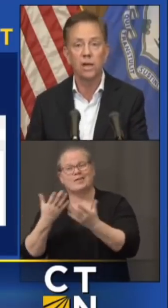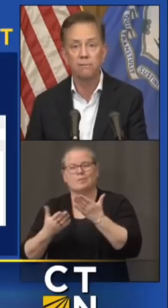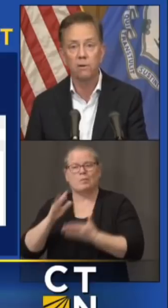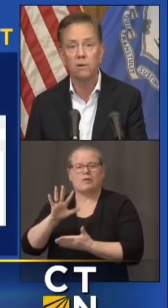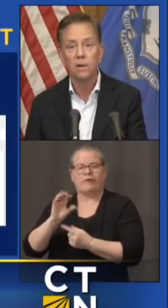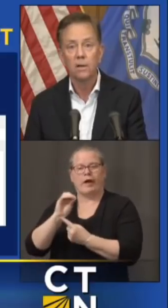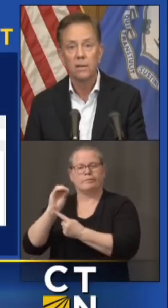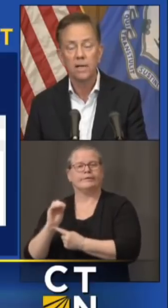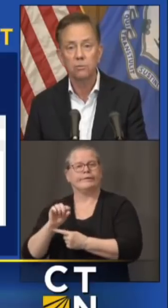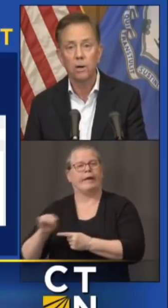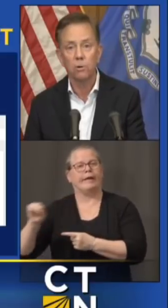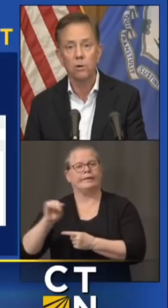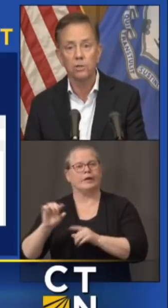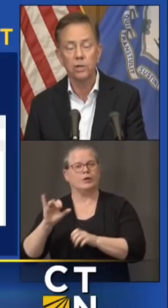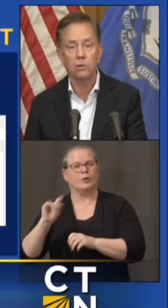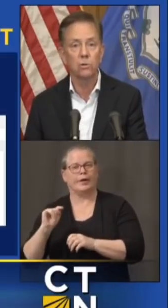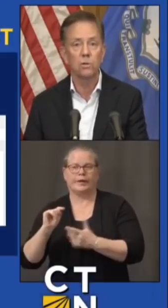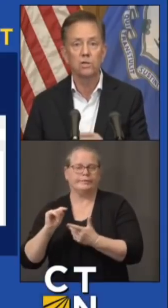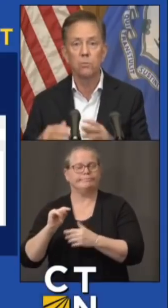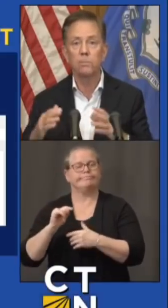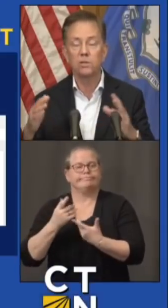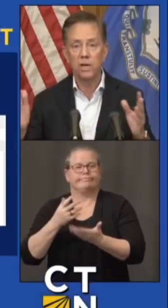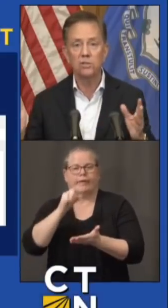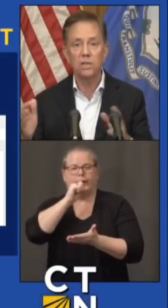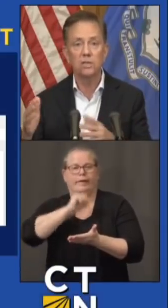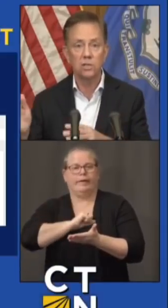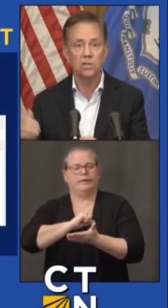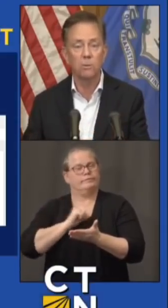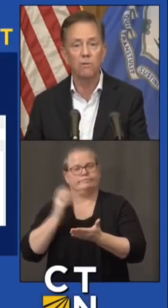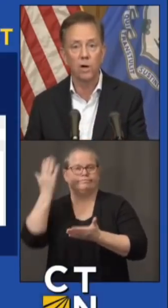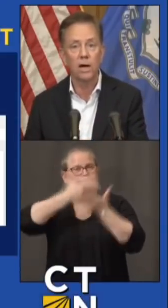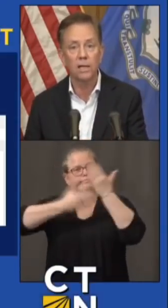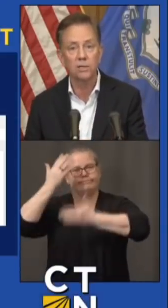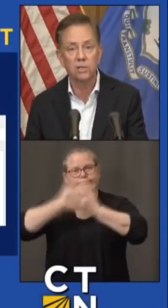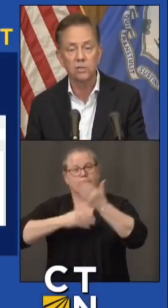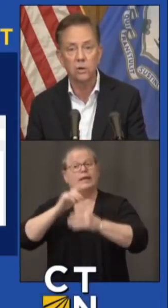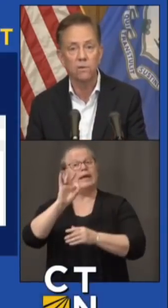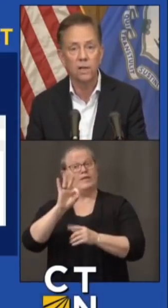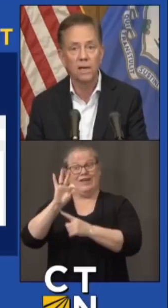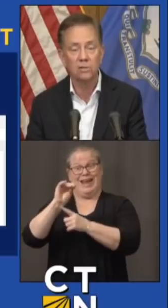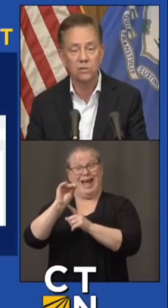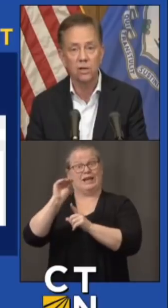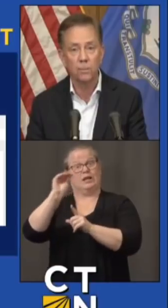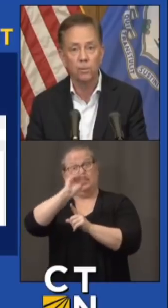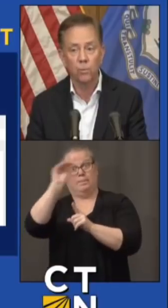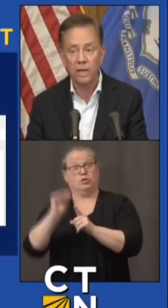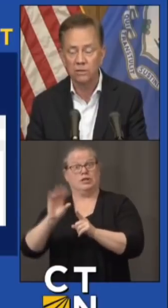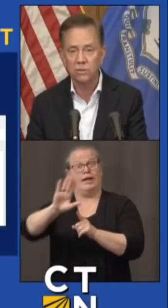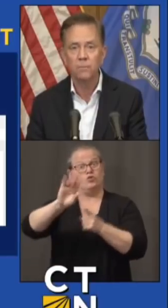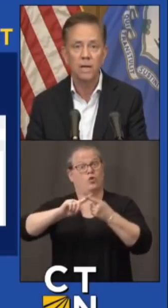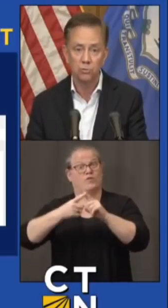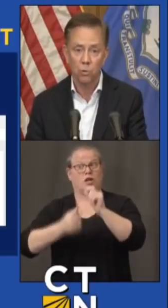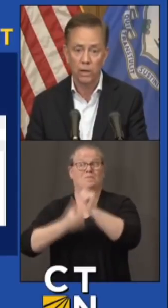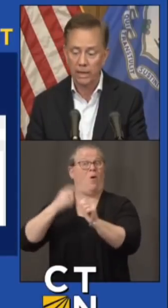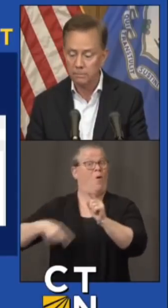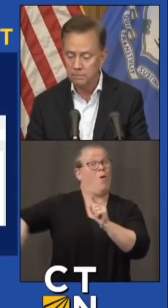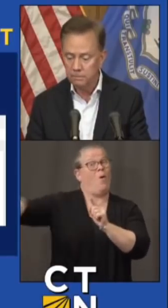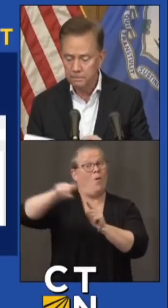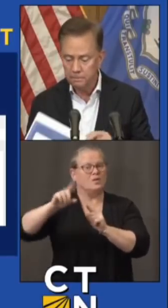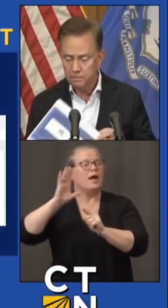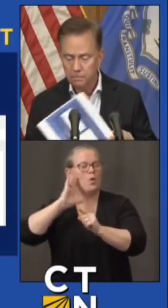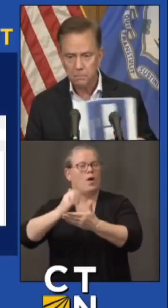much safer. That's why we're urging you to do this. We've been testing this in some of our colleges over the last couple weeks. It's